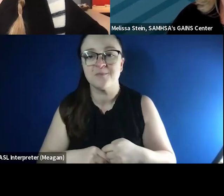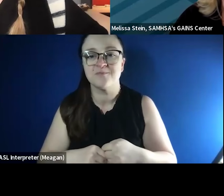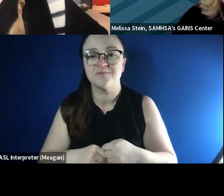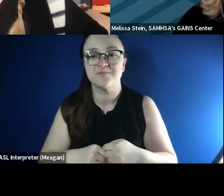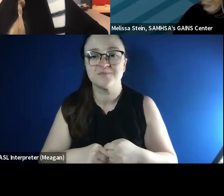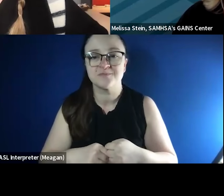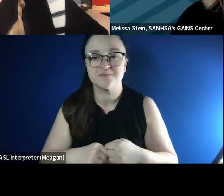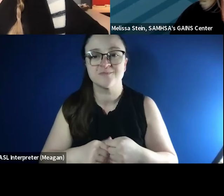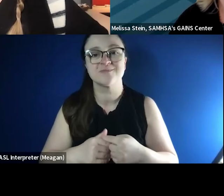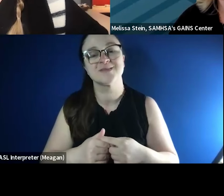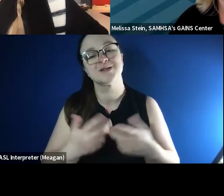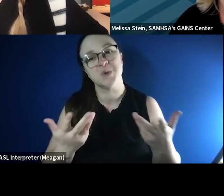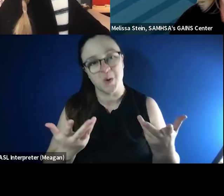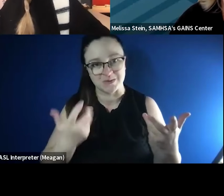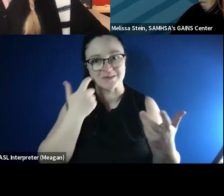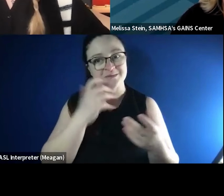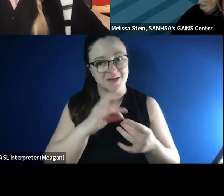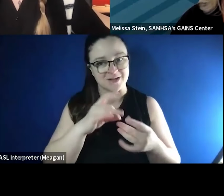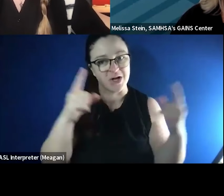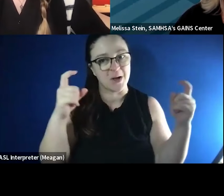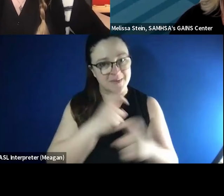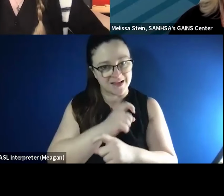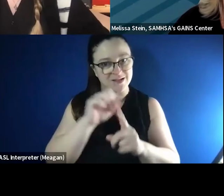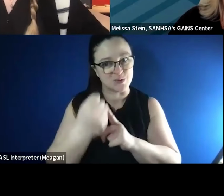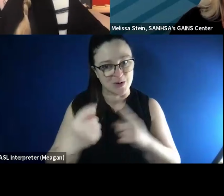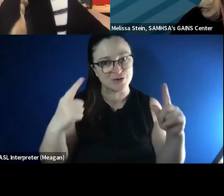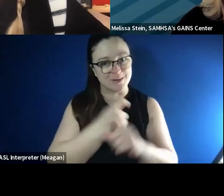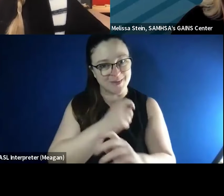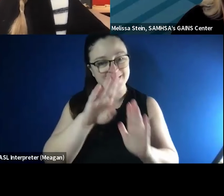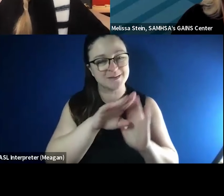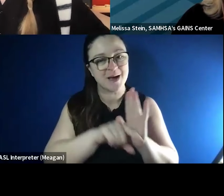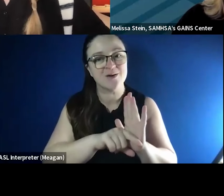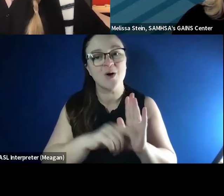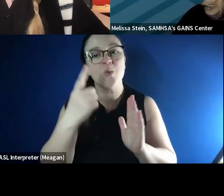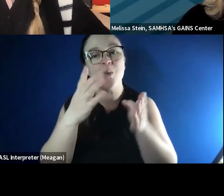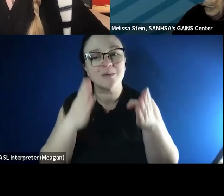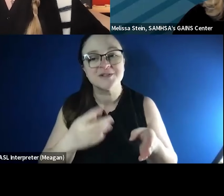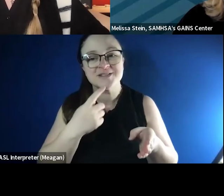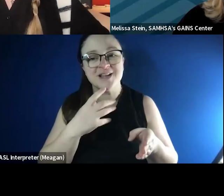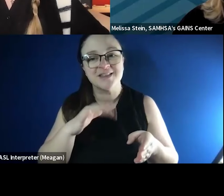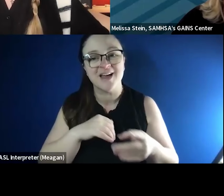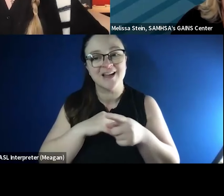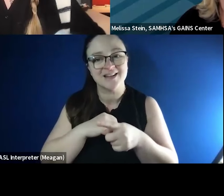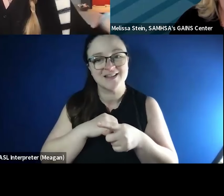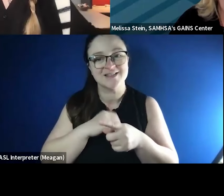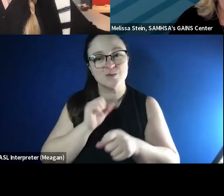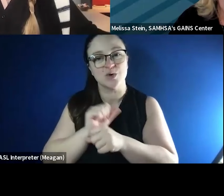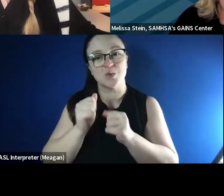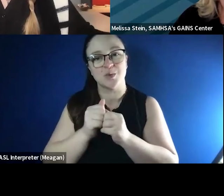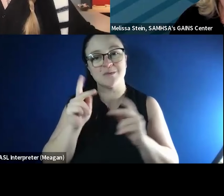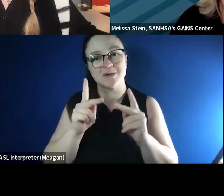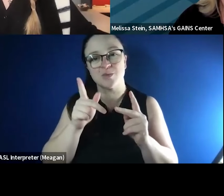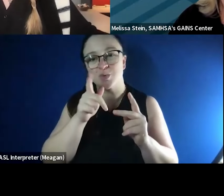speaking of complex situations, complex backgrounds. One person said that he's working with people convicted of